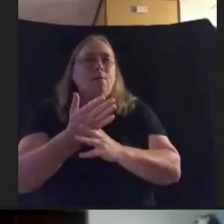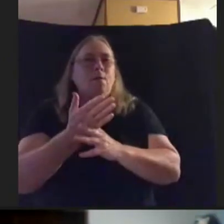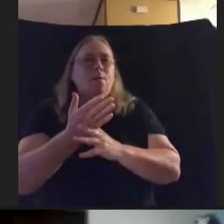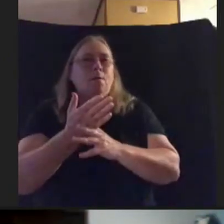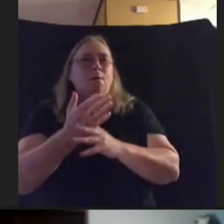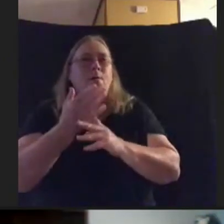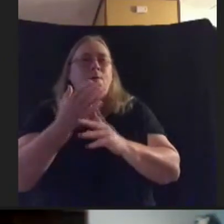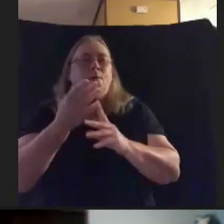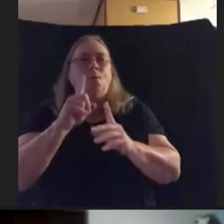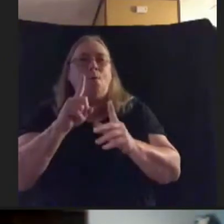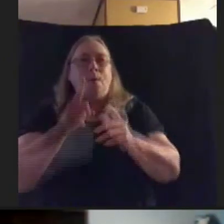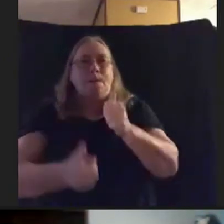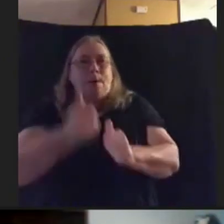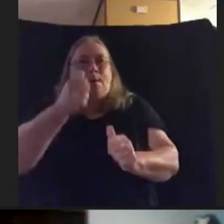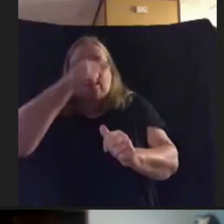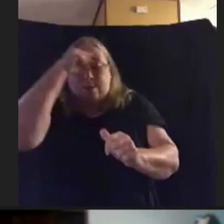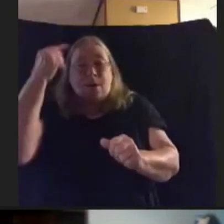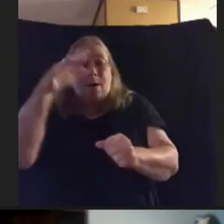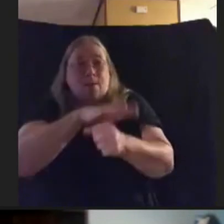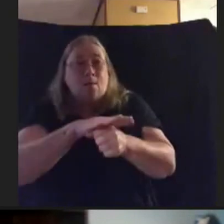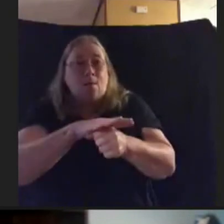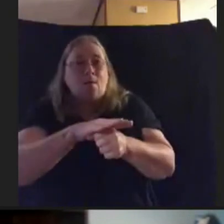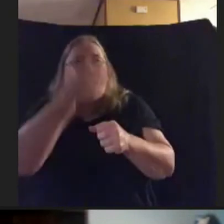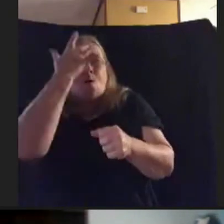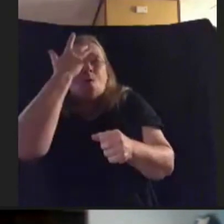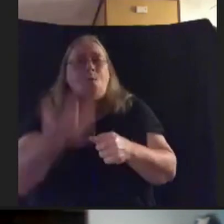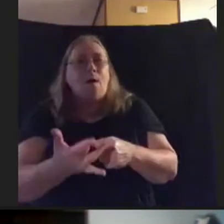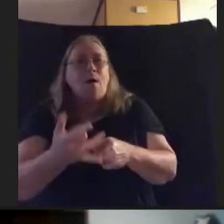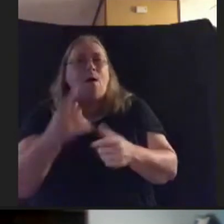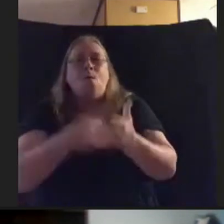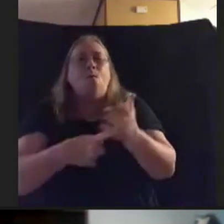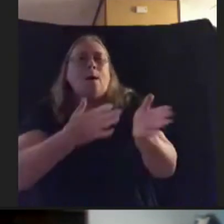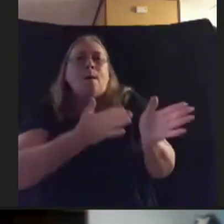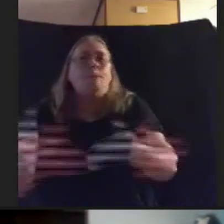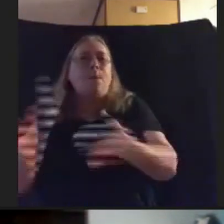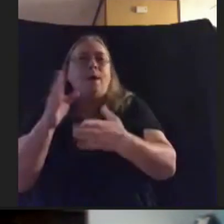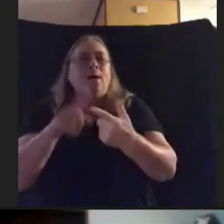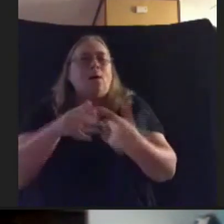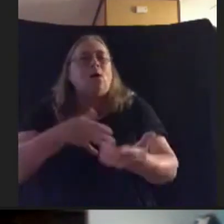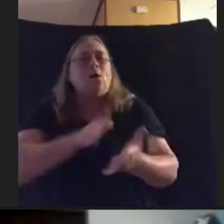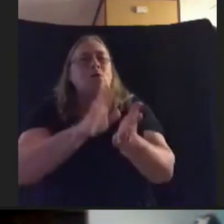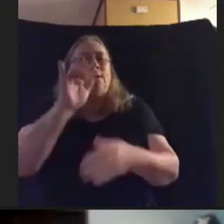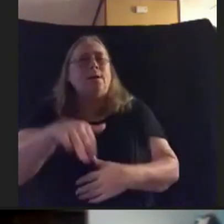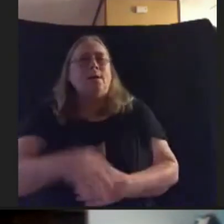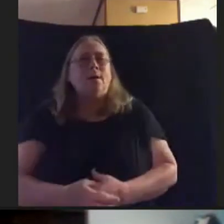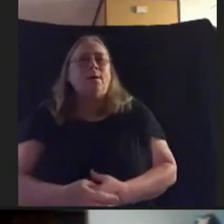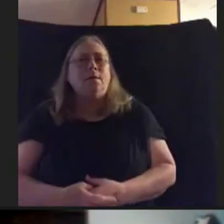Black communities. Why is that? And what's the plan to address it? Jim Craig?